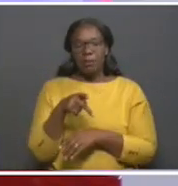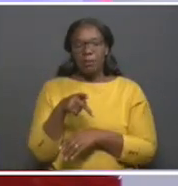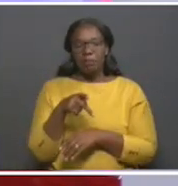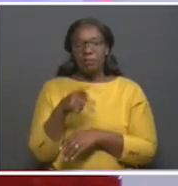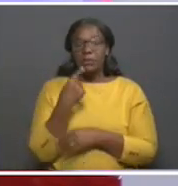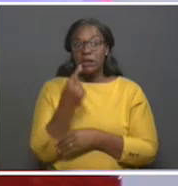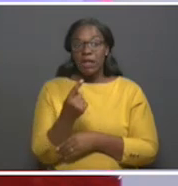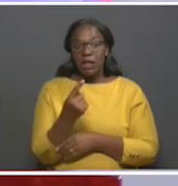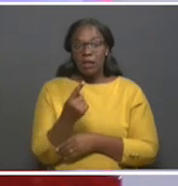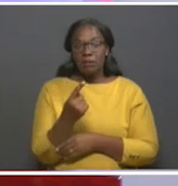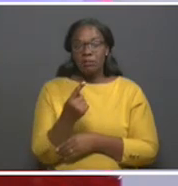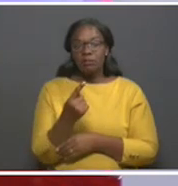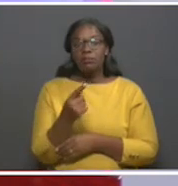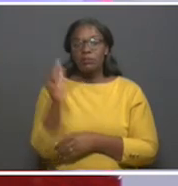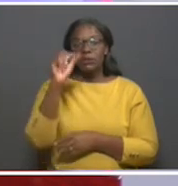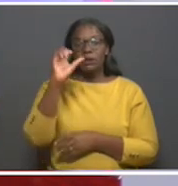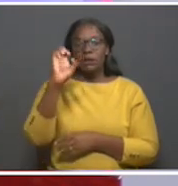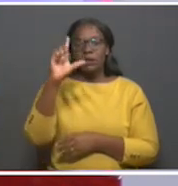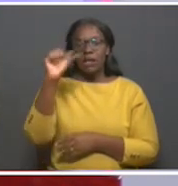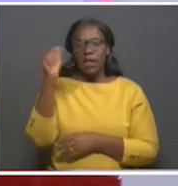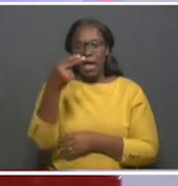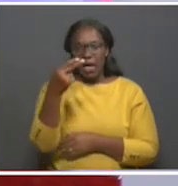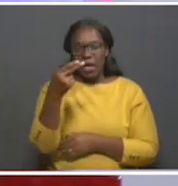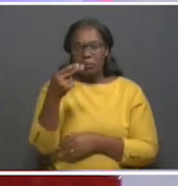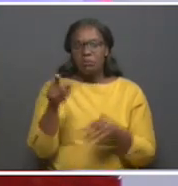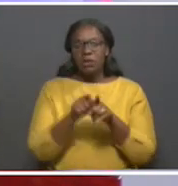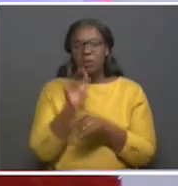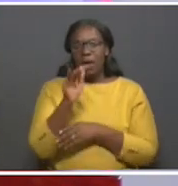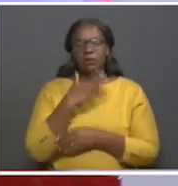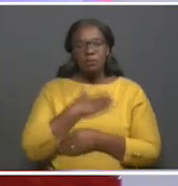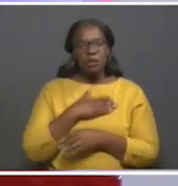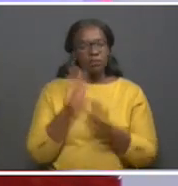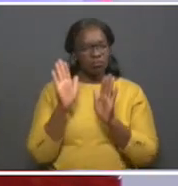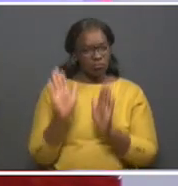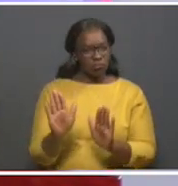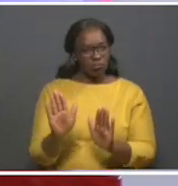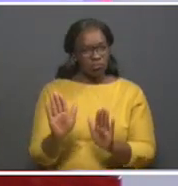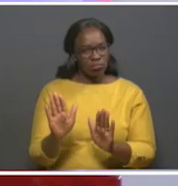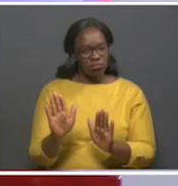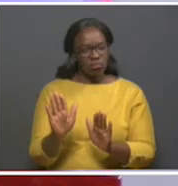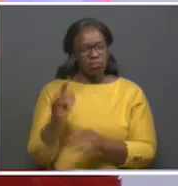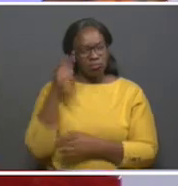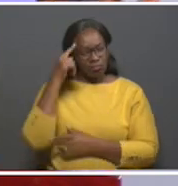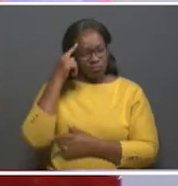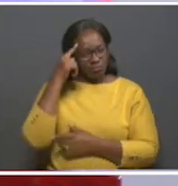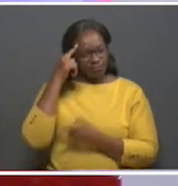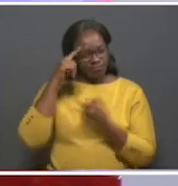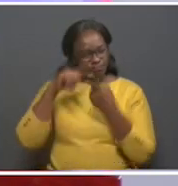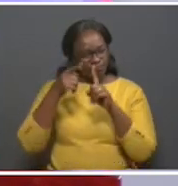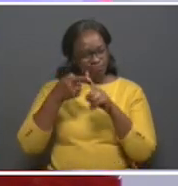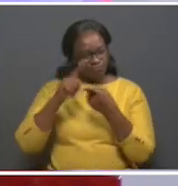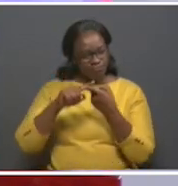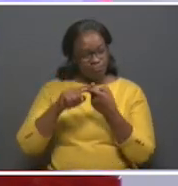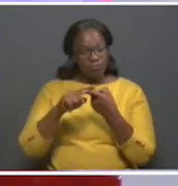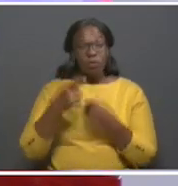say, Selah. They call us to pause, to slow down, to reflect. And so we're going to pray